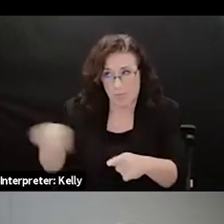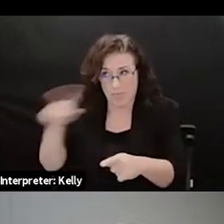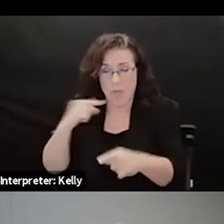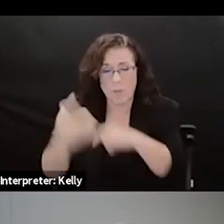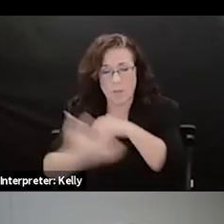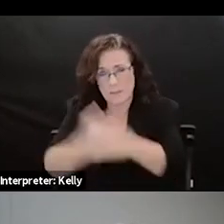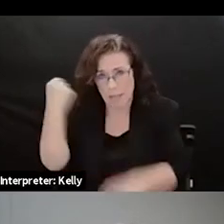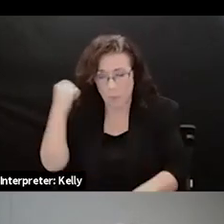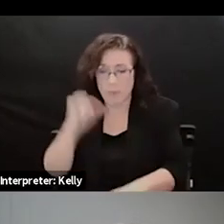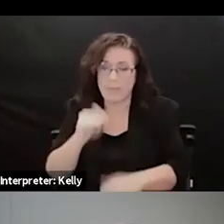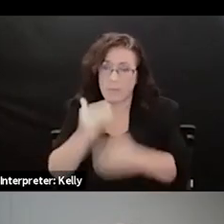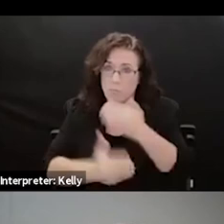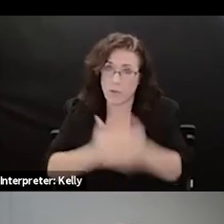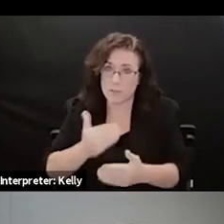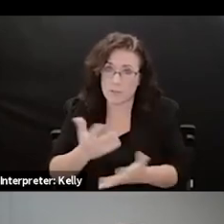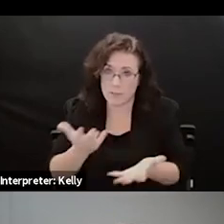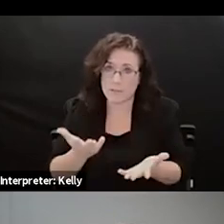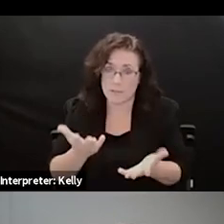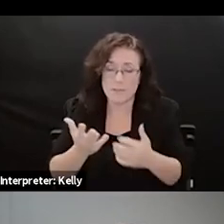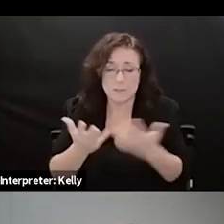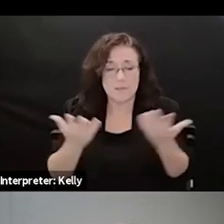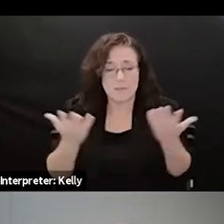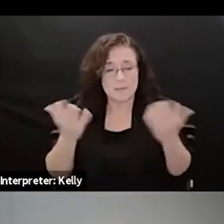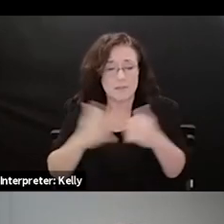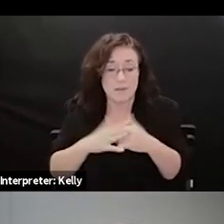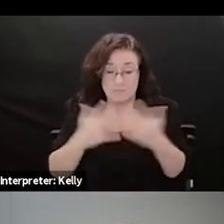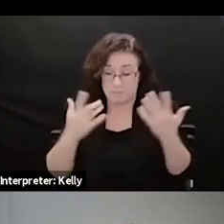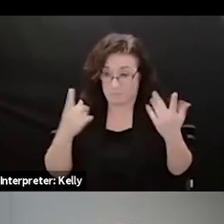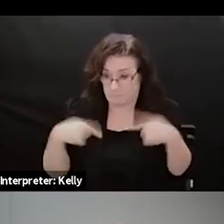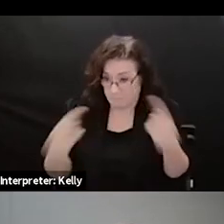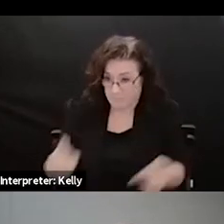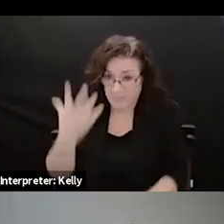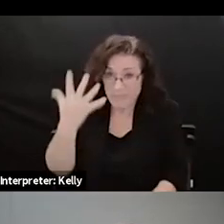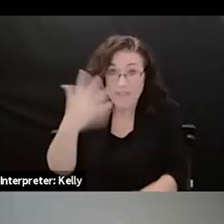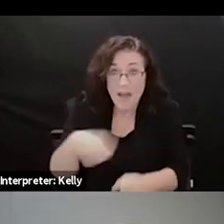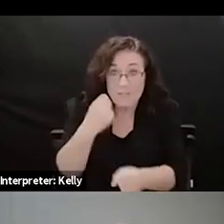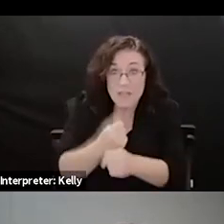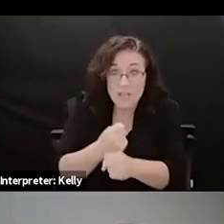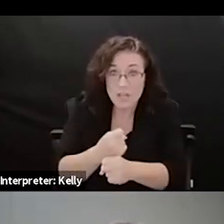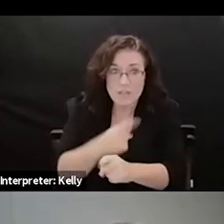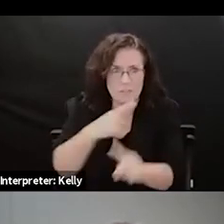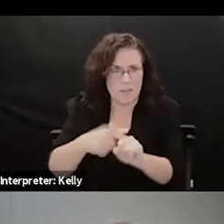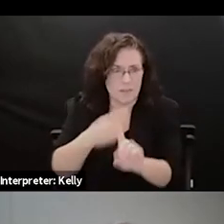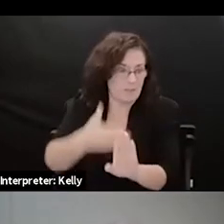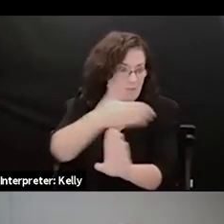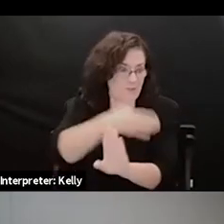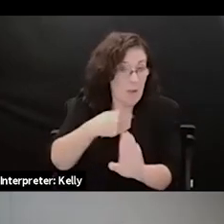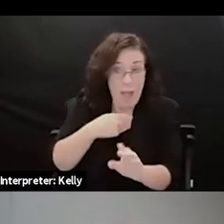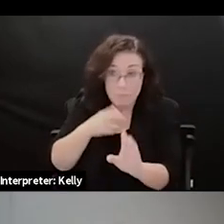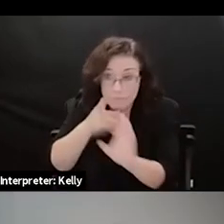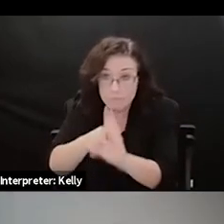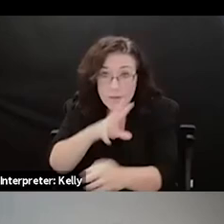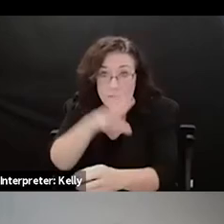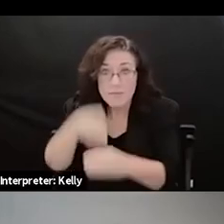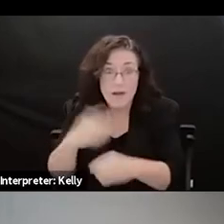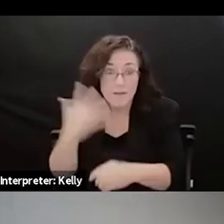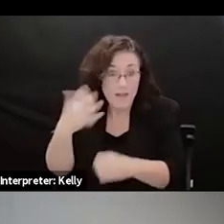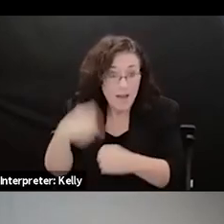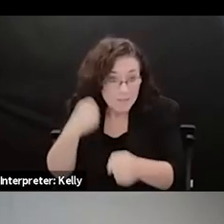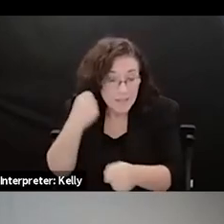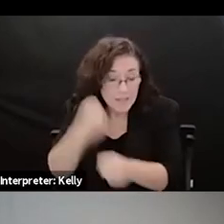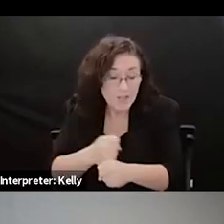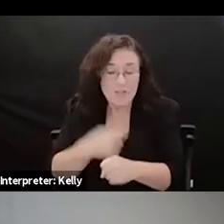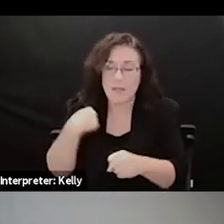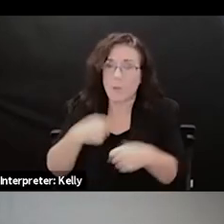working on but i think it's something we need to conclude this is now five years and i don't know how many years it was before i came on so just something to think about